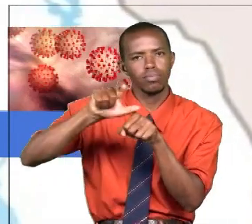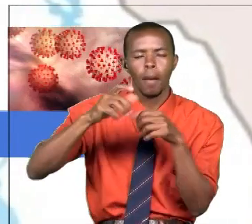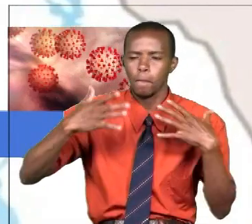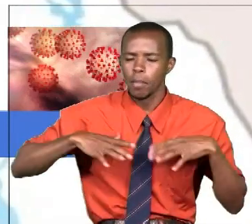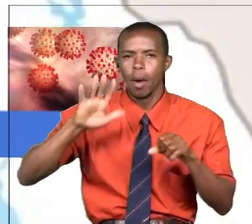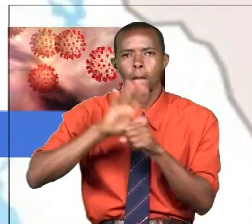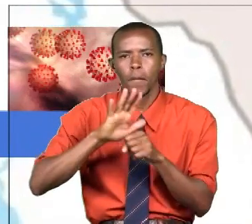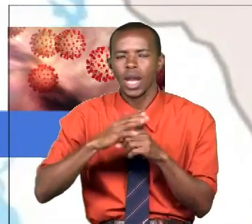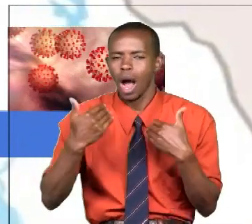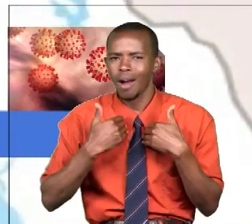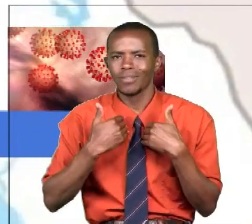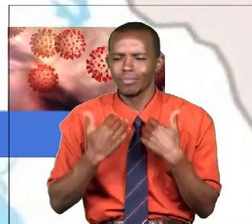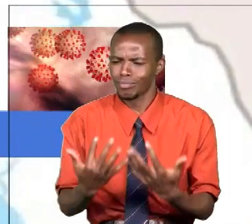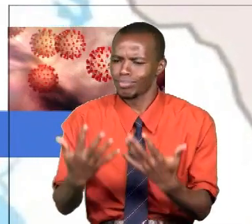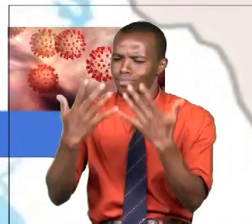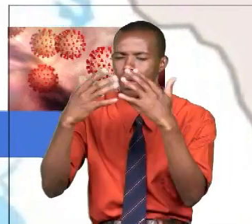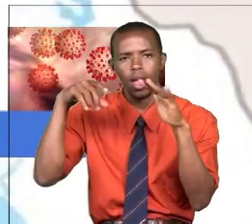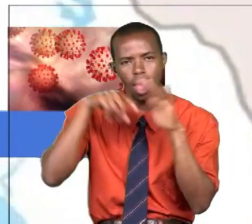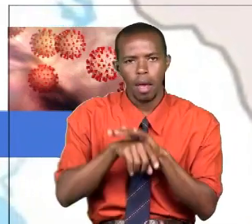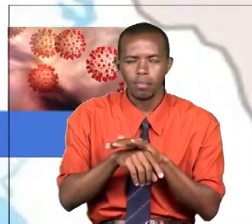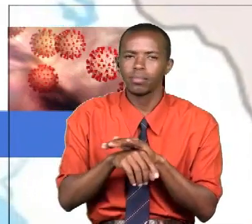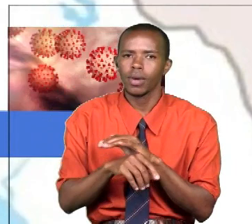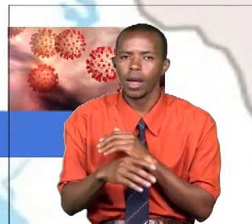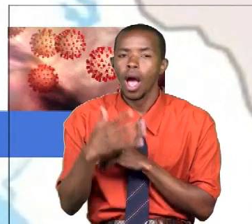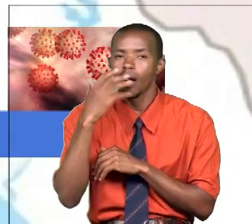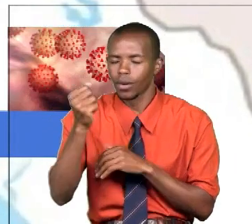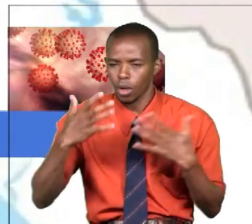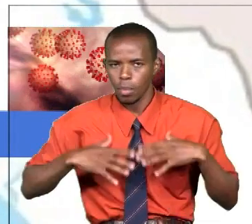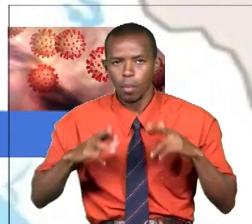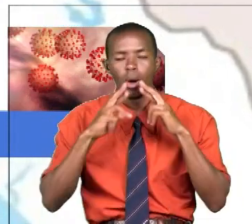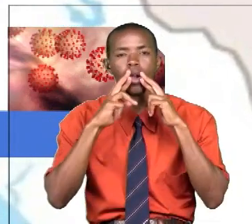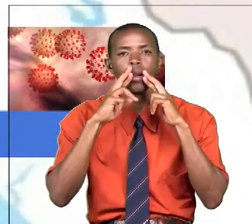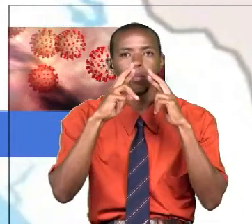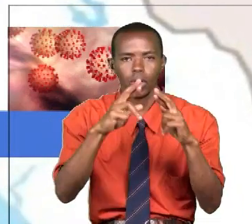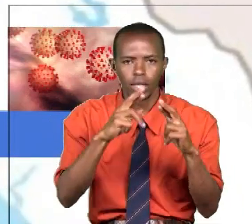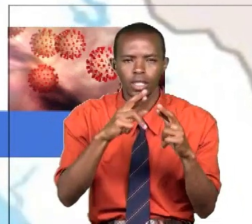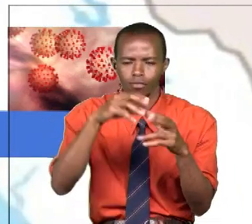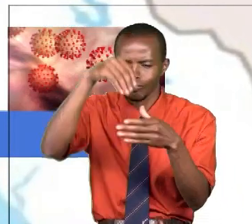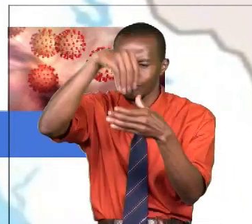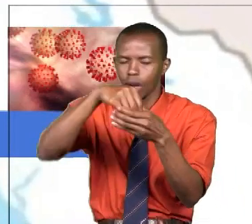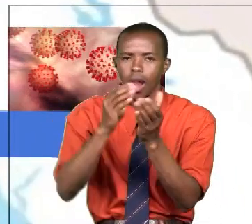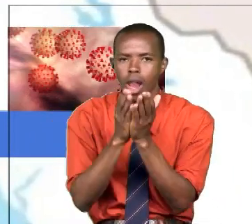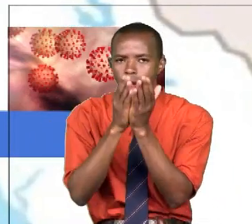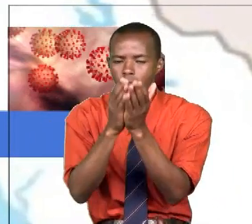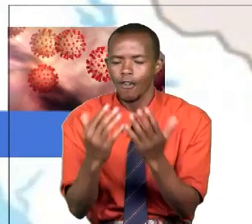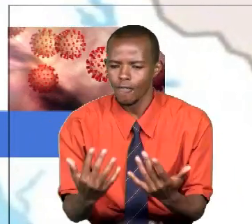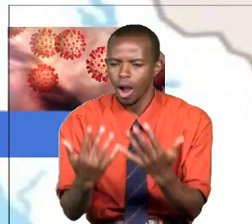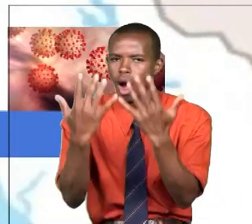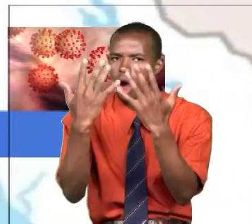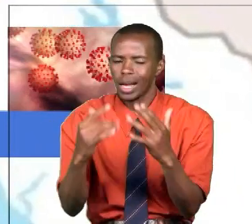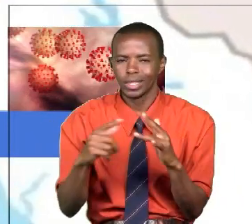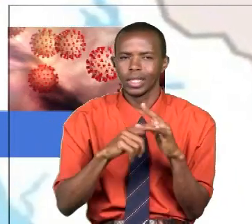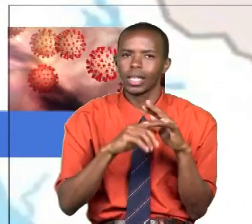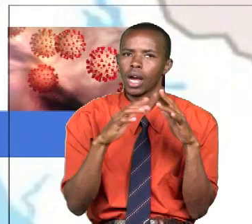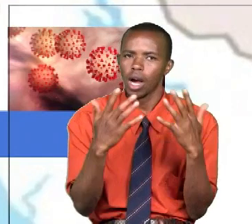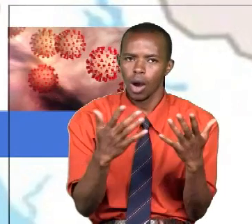passengers have severe burns. Initially, as many as 500 people were reportedly on the board of the vessel. The fire is believed to have started